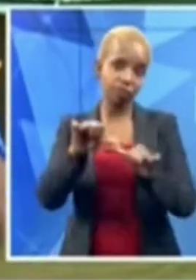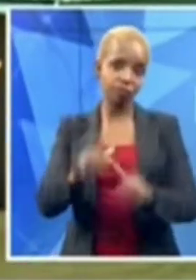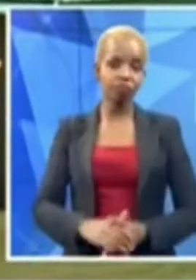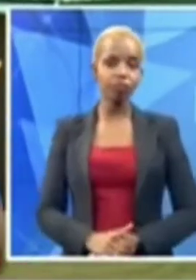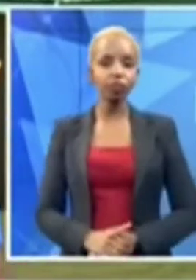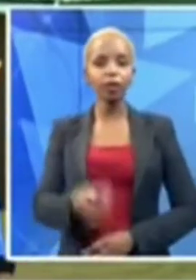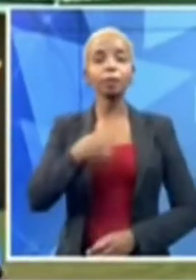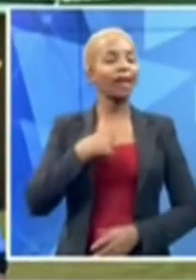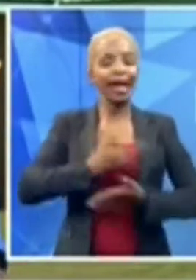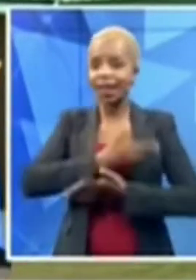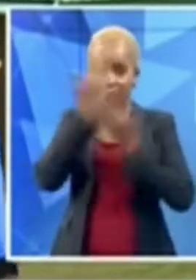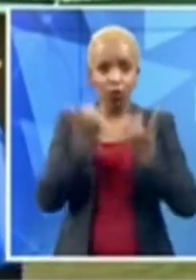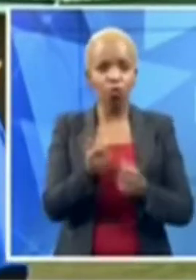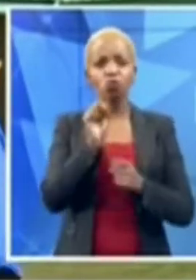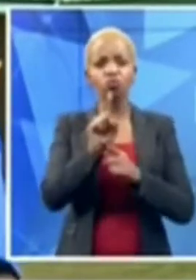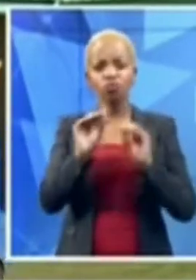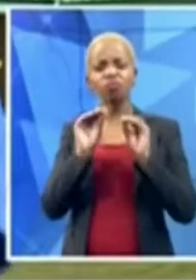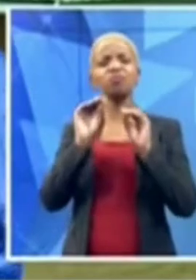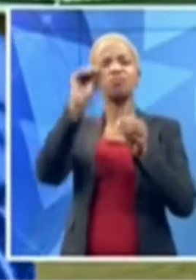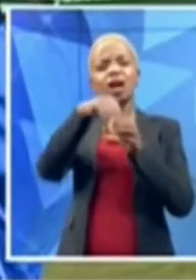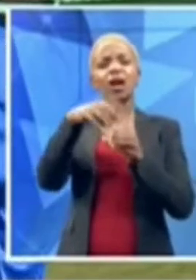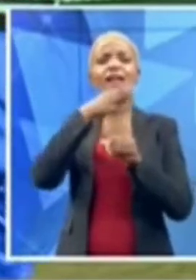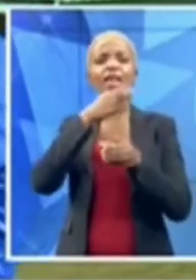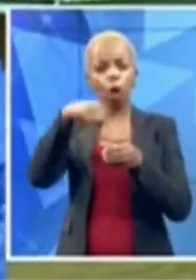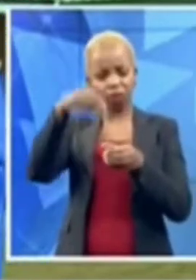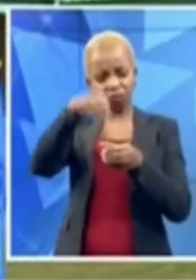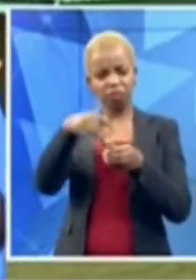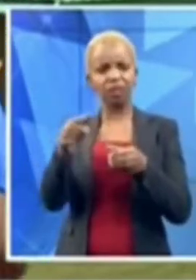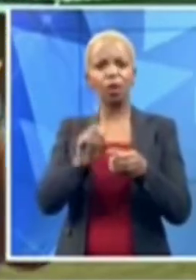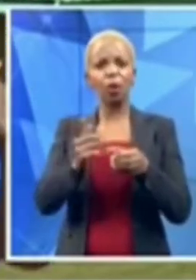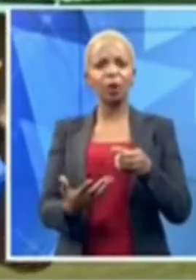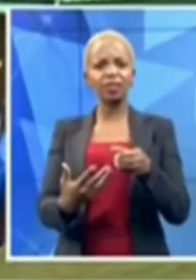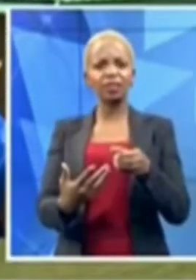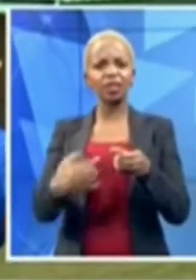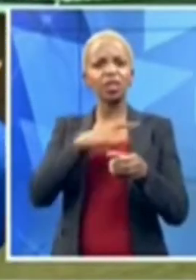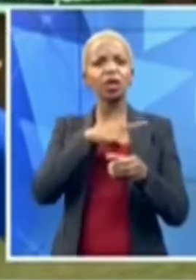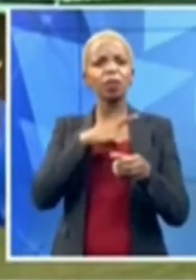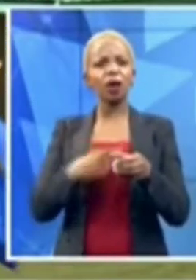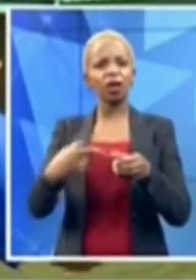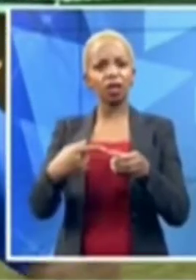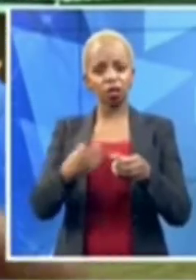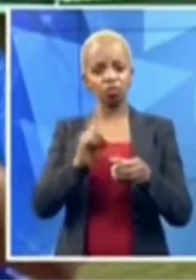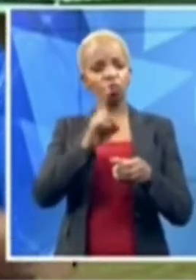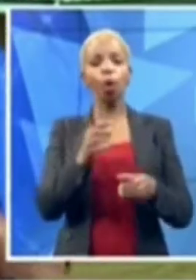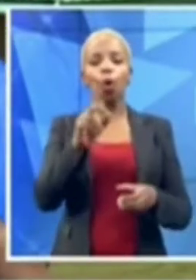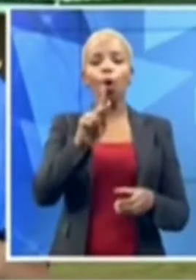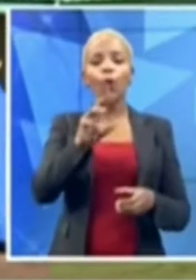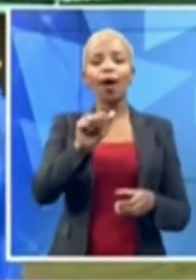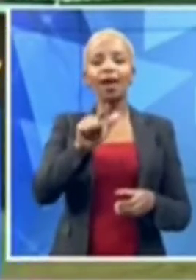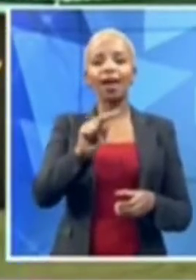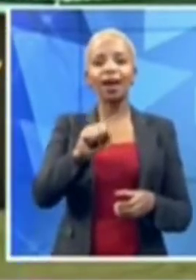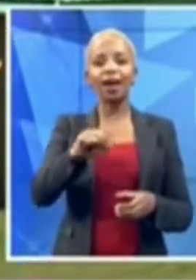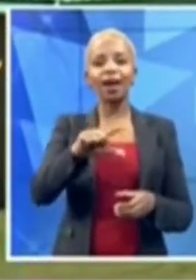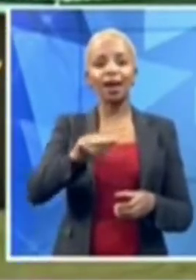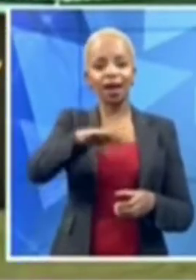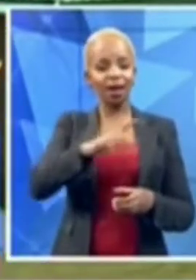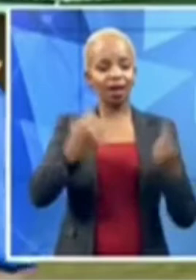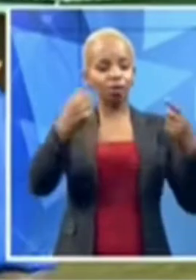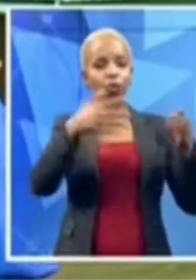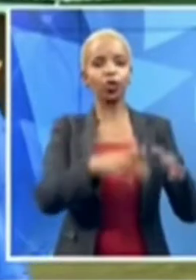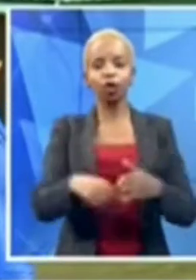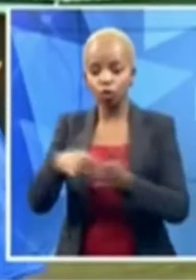put in this alcohol, to such an extent that you go to one another. Instead of stealing the food, you break in the alcohol